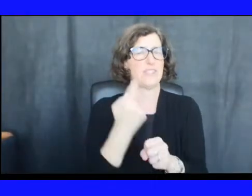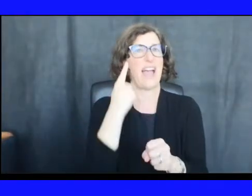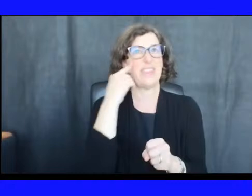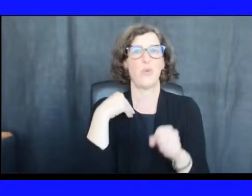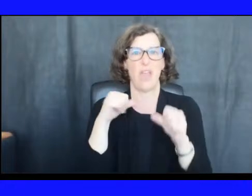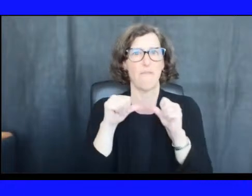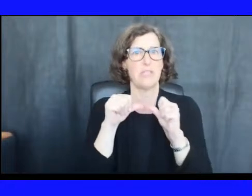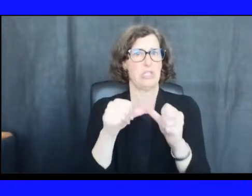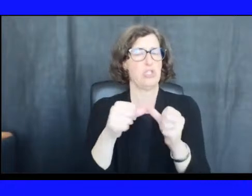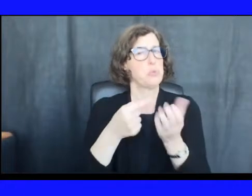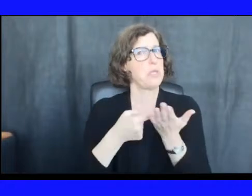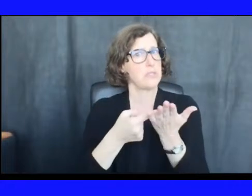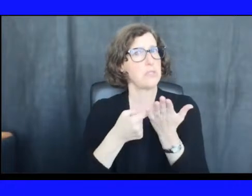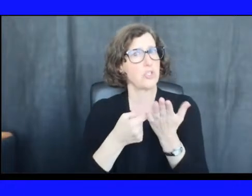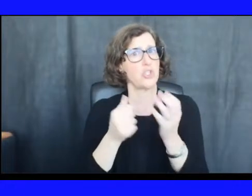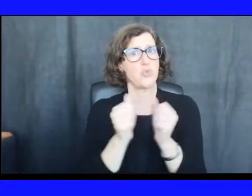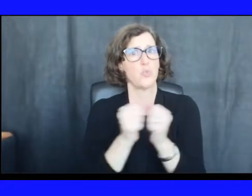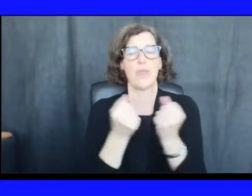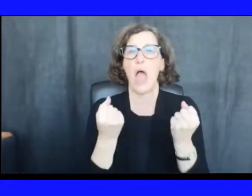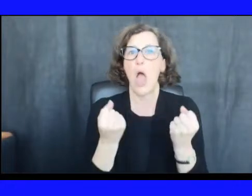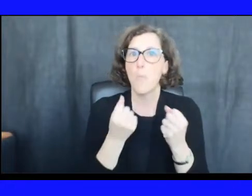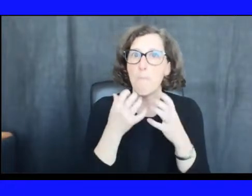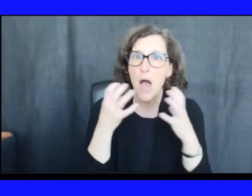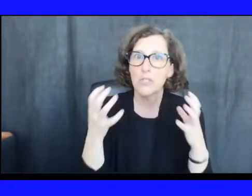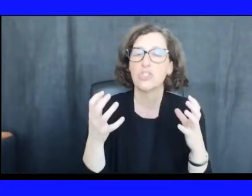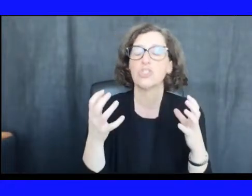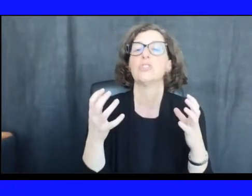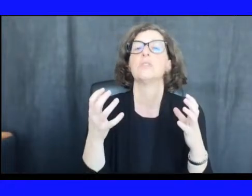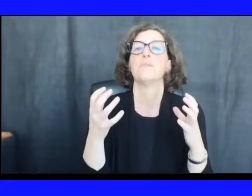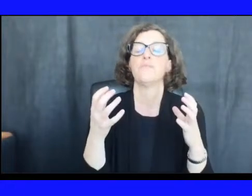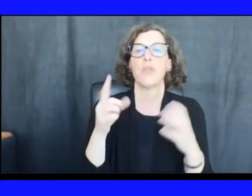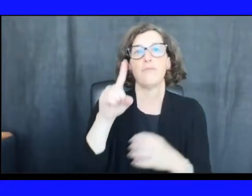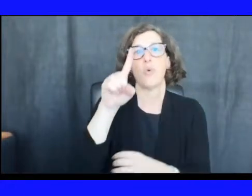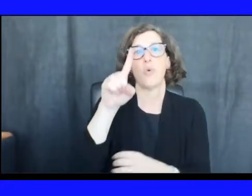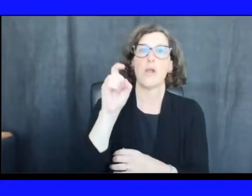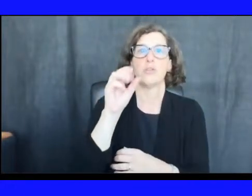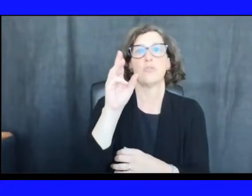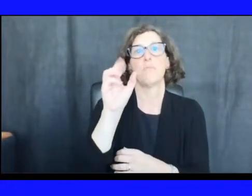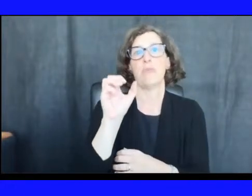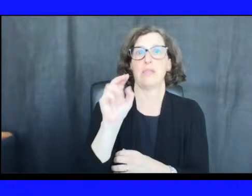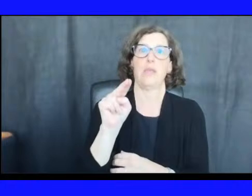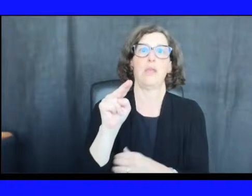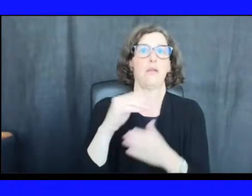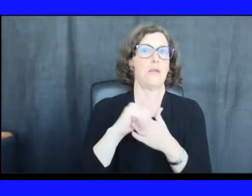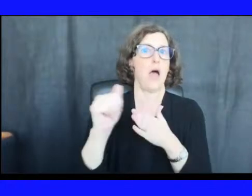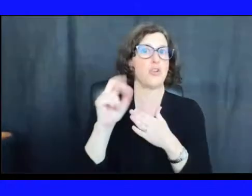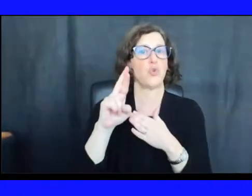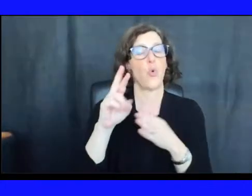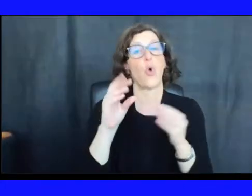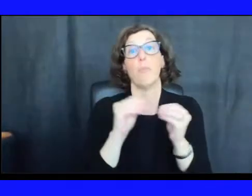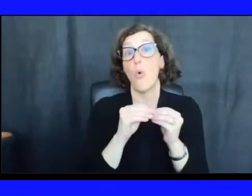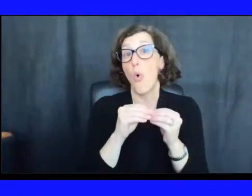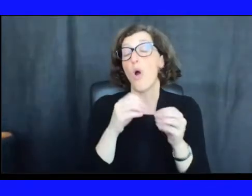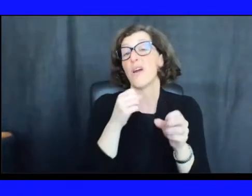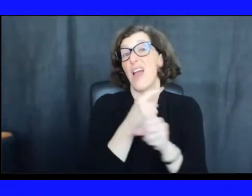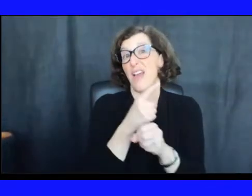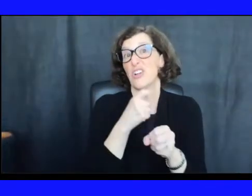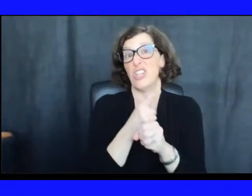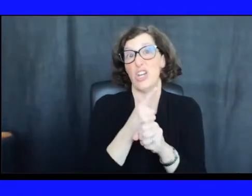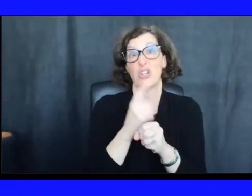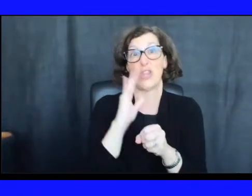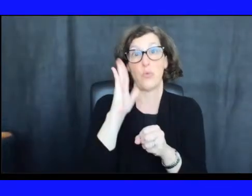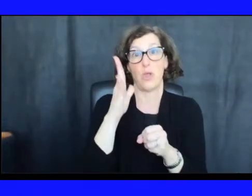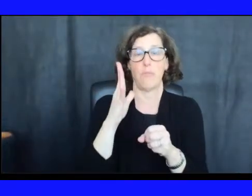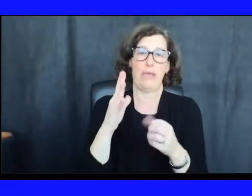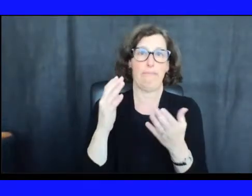with them going into the January plan. And perhaps in the finance committee meeting next or at a subsequent meeting, we can